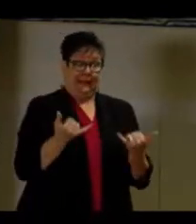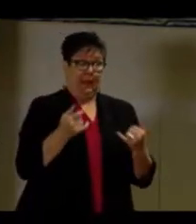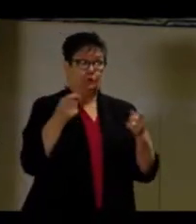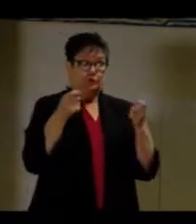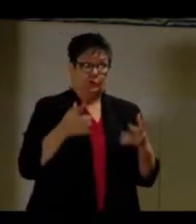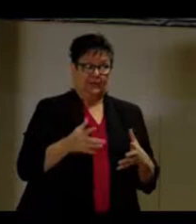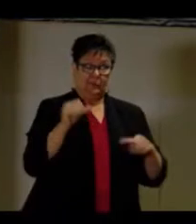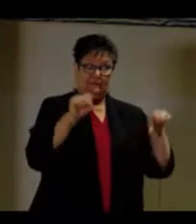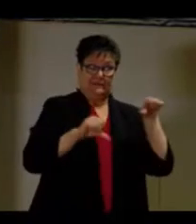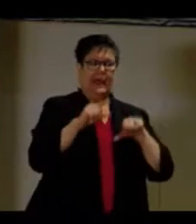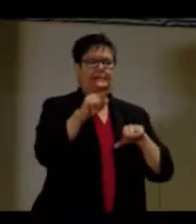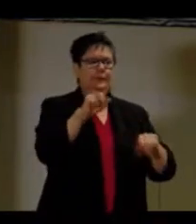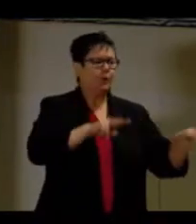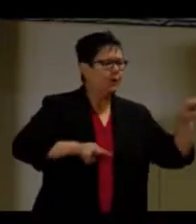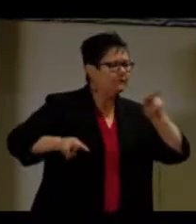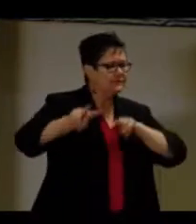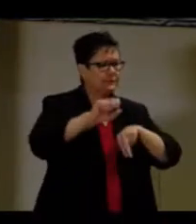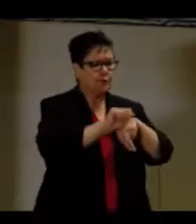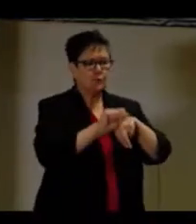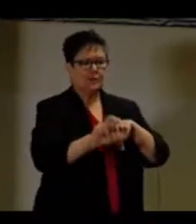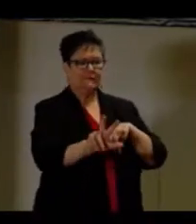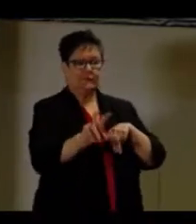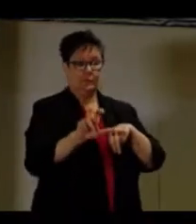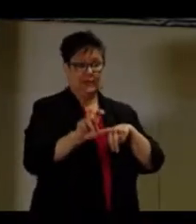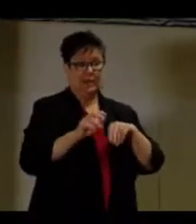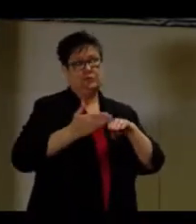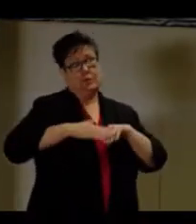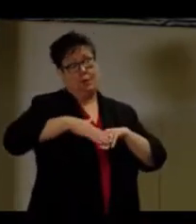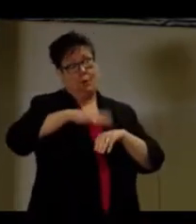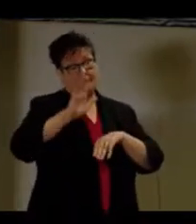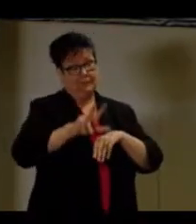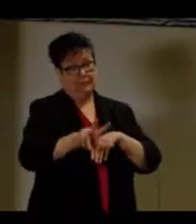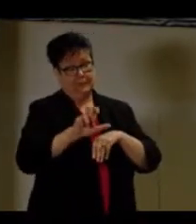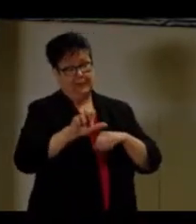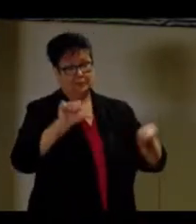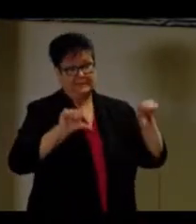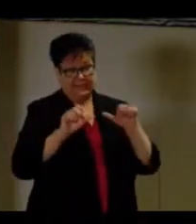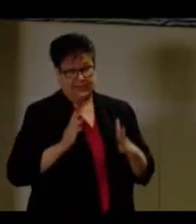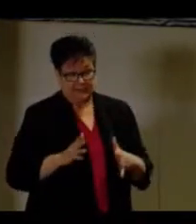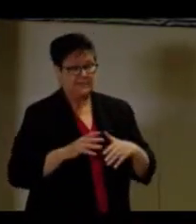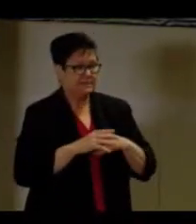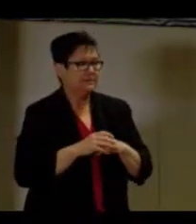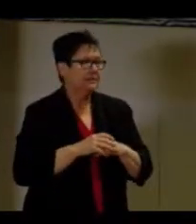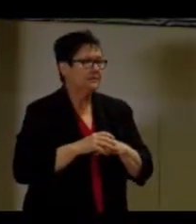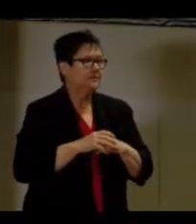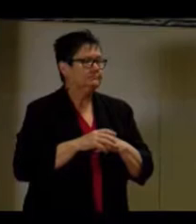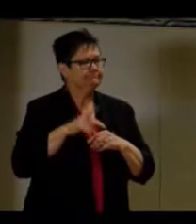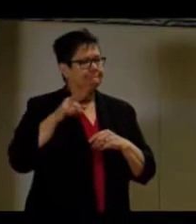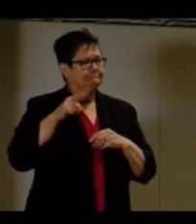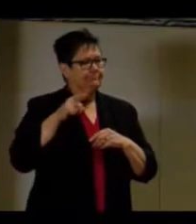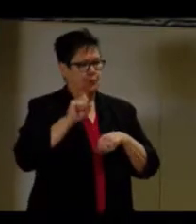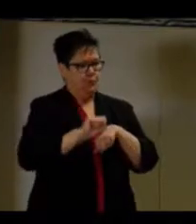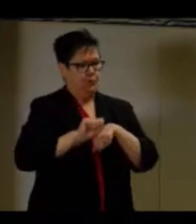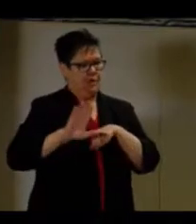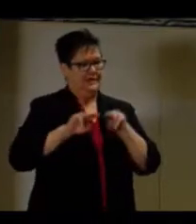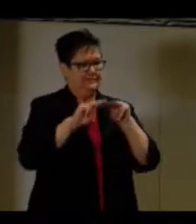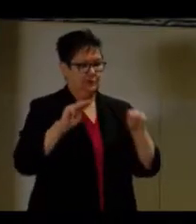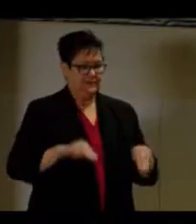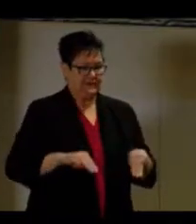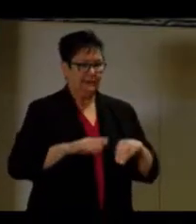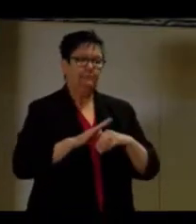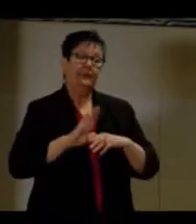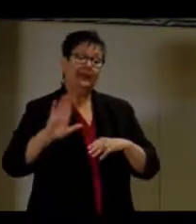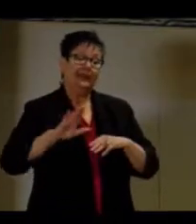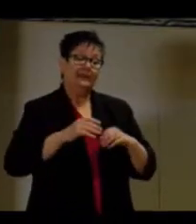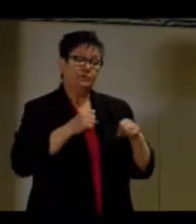Owens oversees the work of over 300 scientists who are based at the museum. He sets the strategic direction